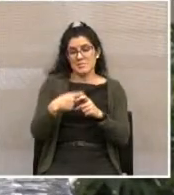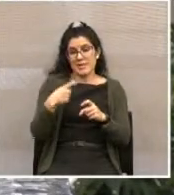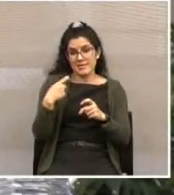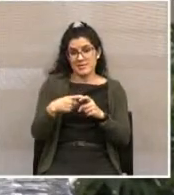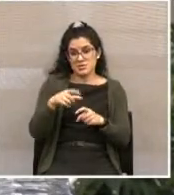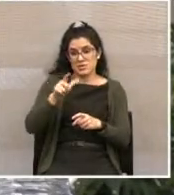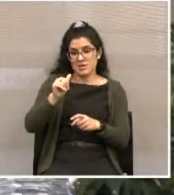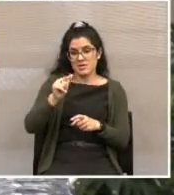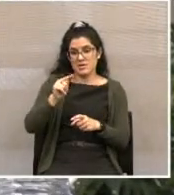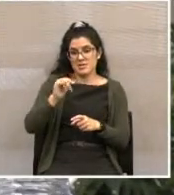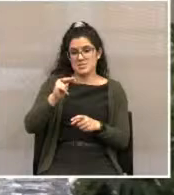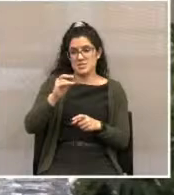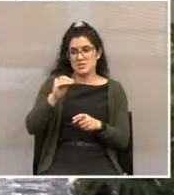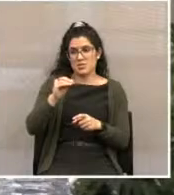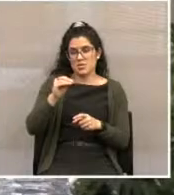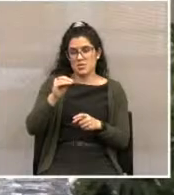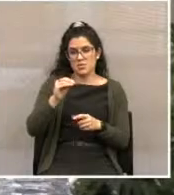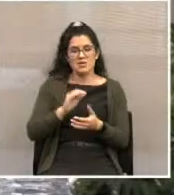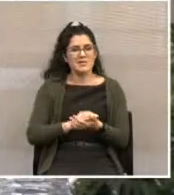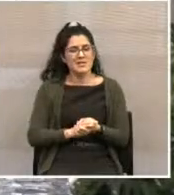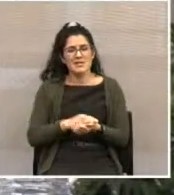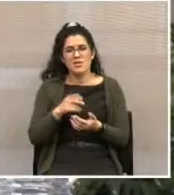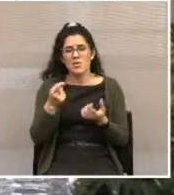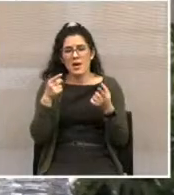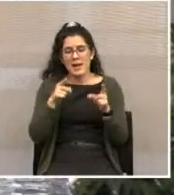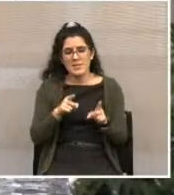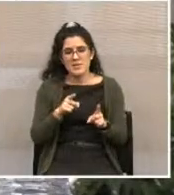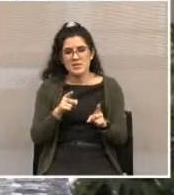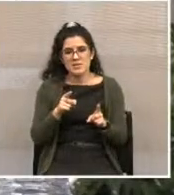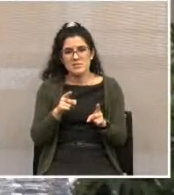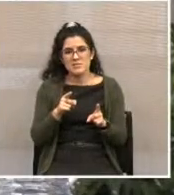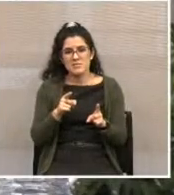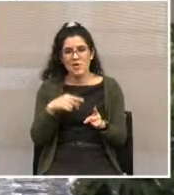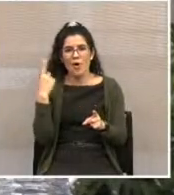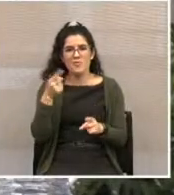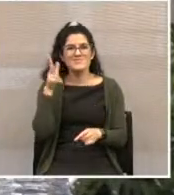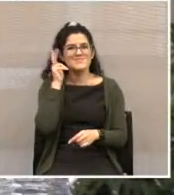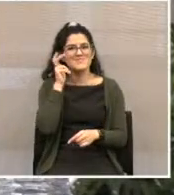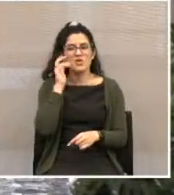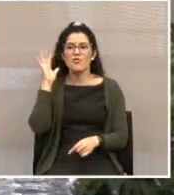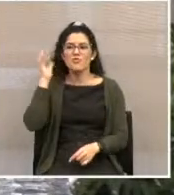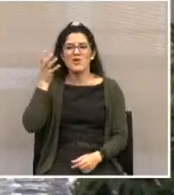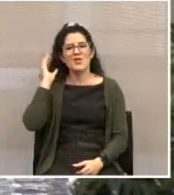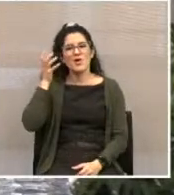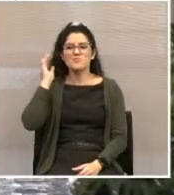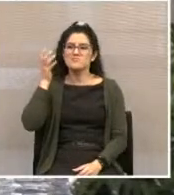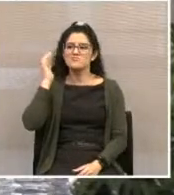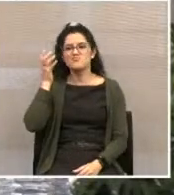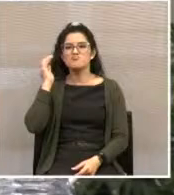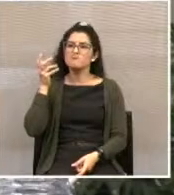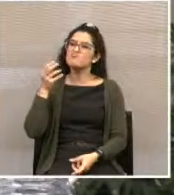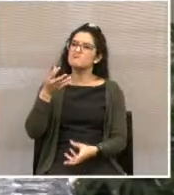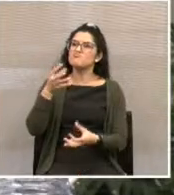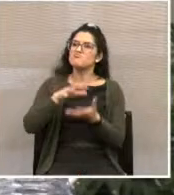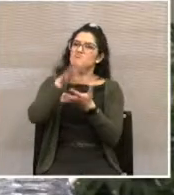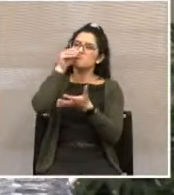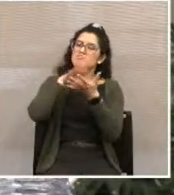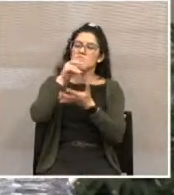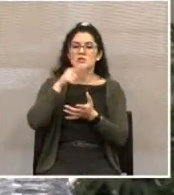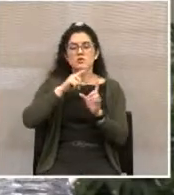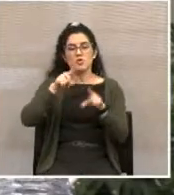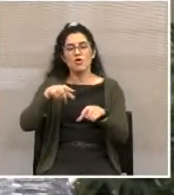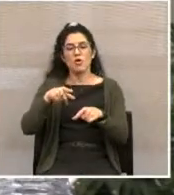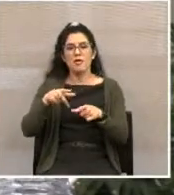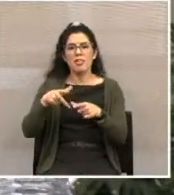Latinos, as you call it nationally, receive their news from the radio. And so they go to the factories, they